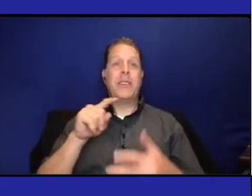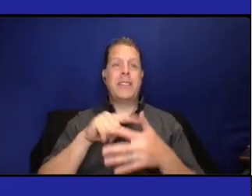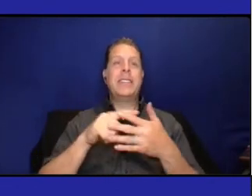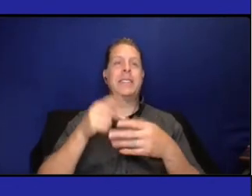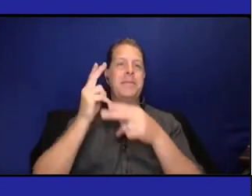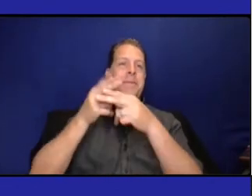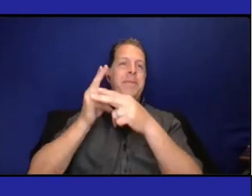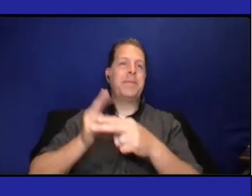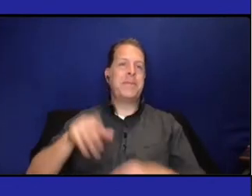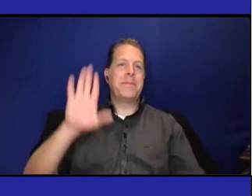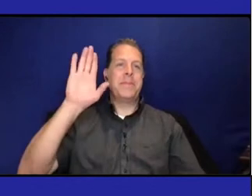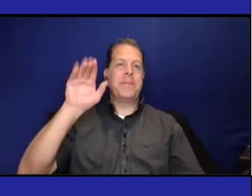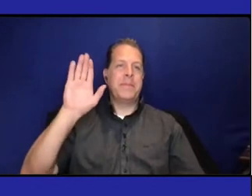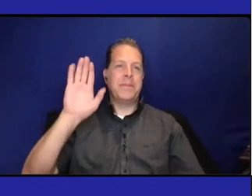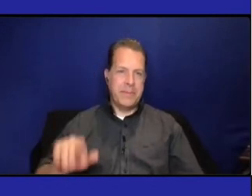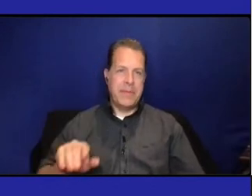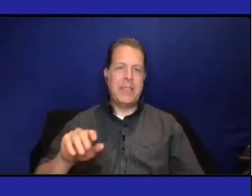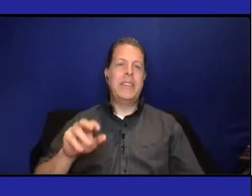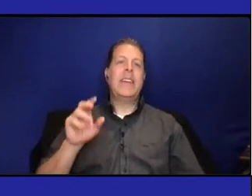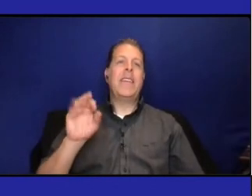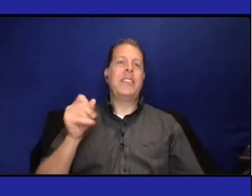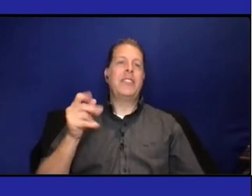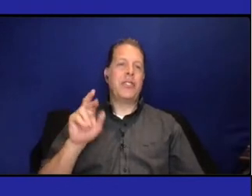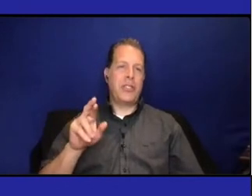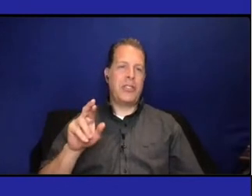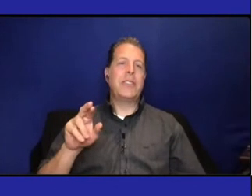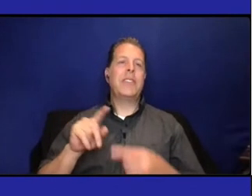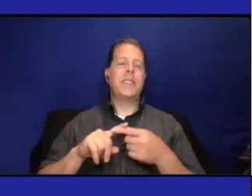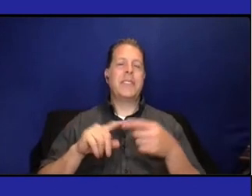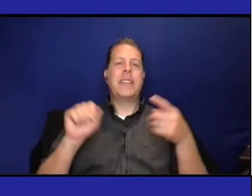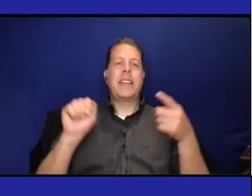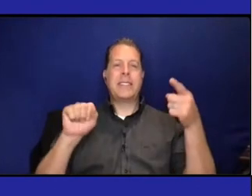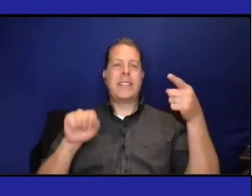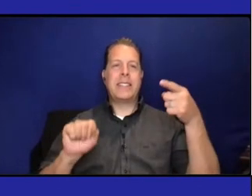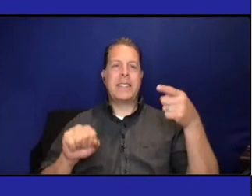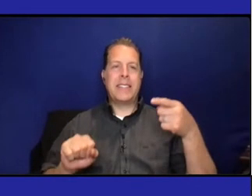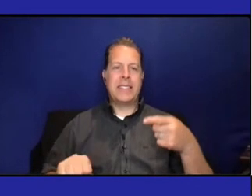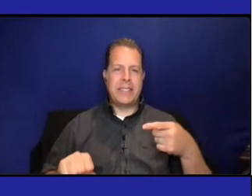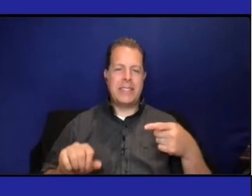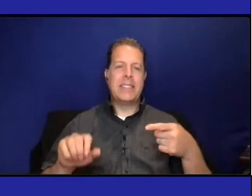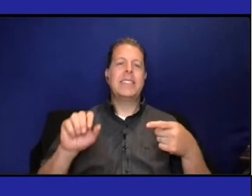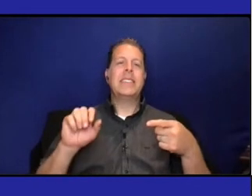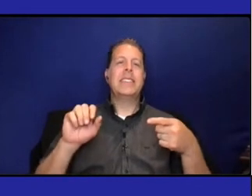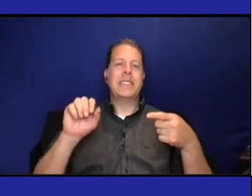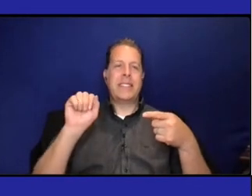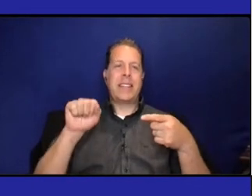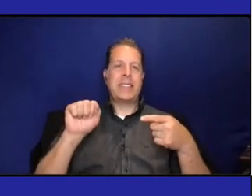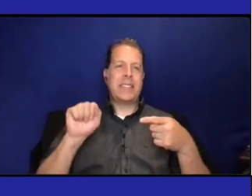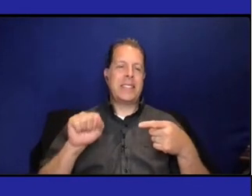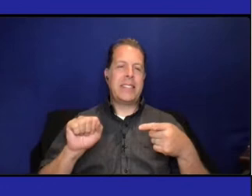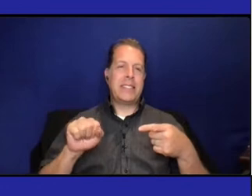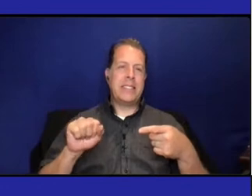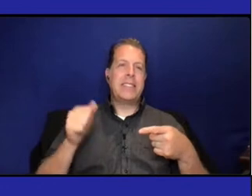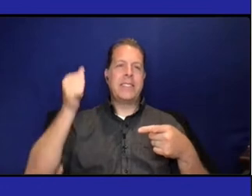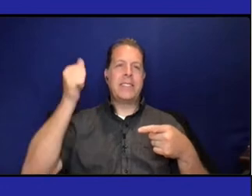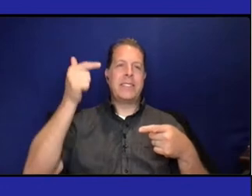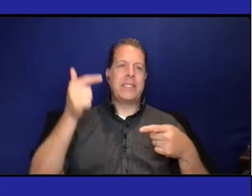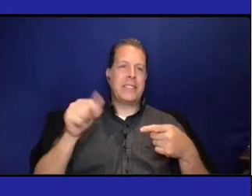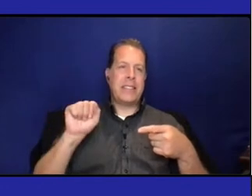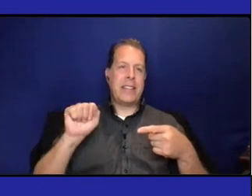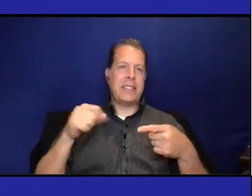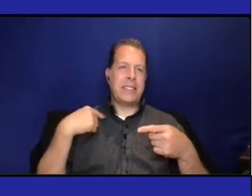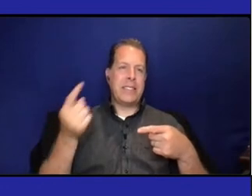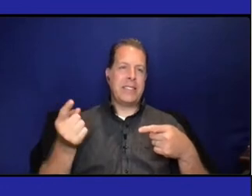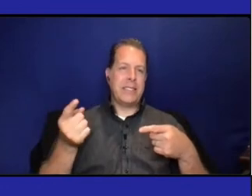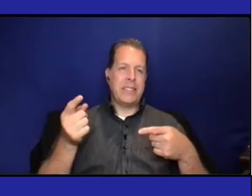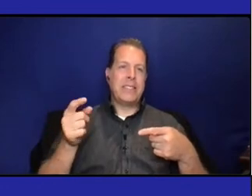Yes. Dr. Fisher? Yes. Barbara Lowe? Yes. Sally Hernandez Piñero? Yes. Jackie Rowe Adams, Jose Paganias. Thank you so